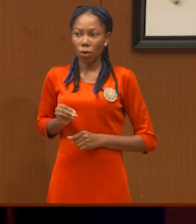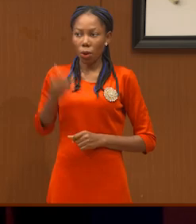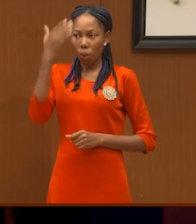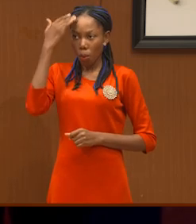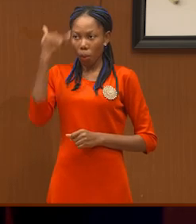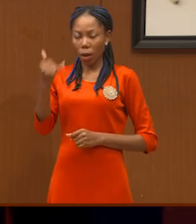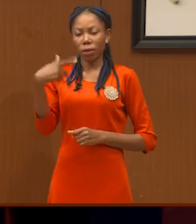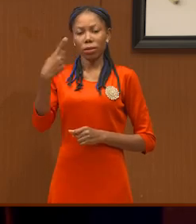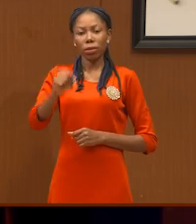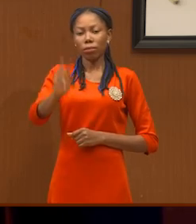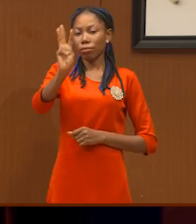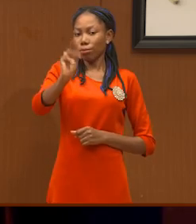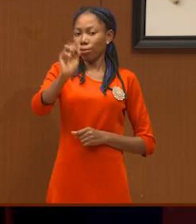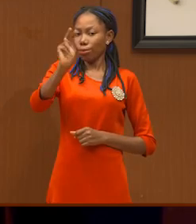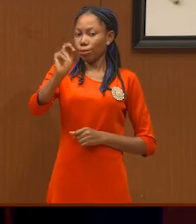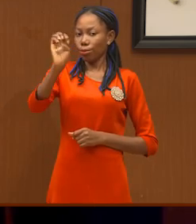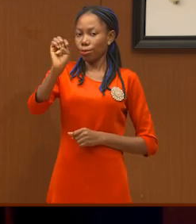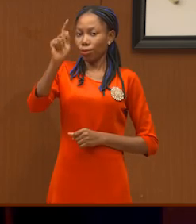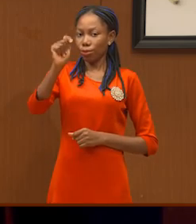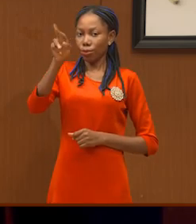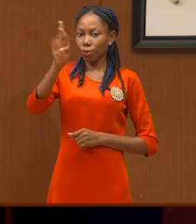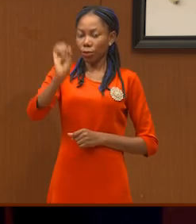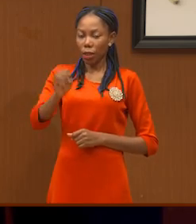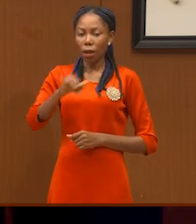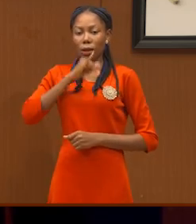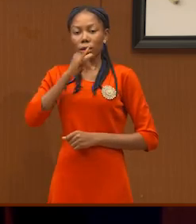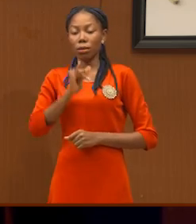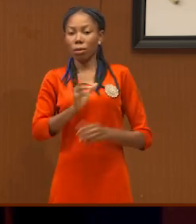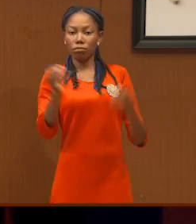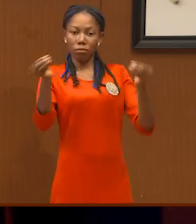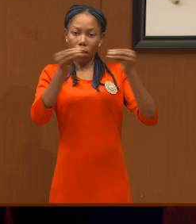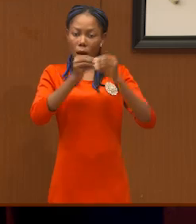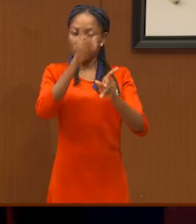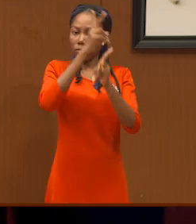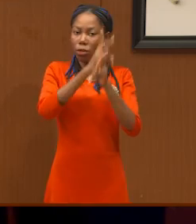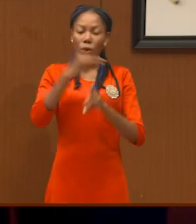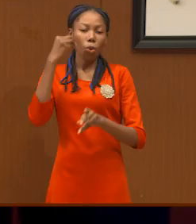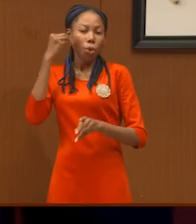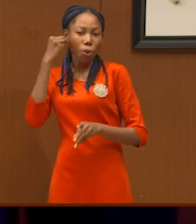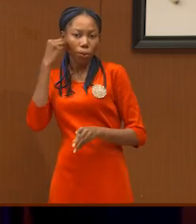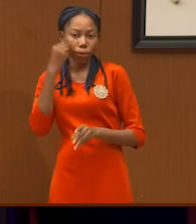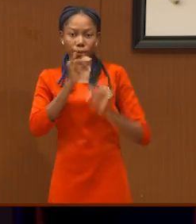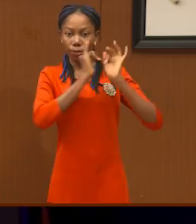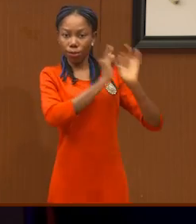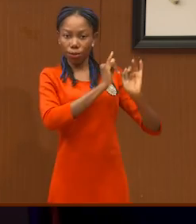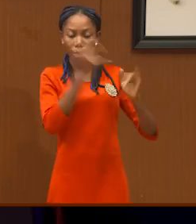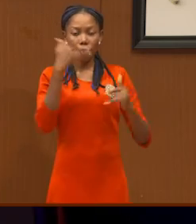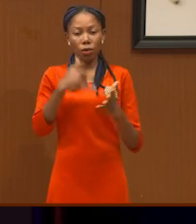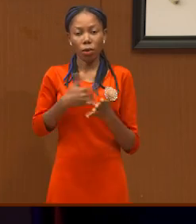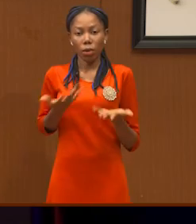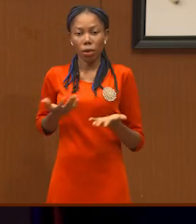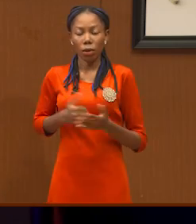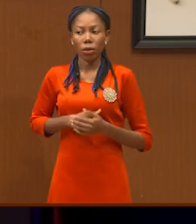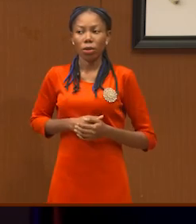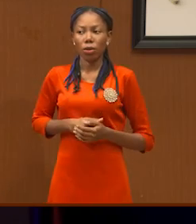already there. You know, it's as a way is, how do I put it now? It's fashioned to be there, you know. So I